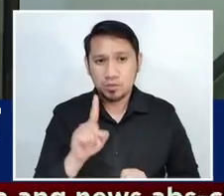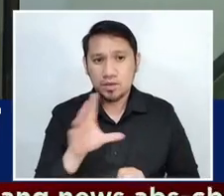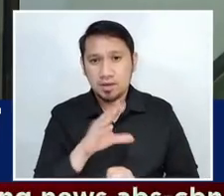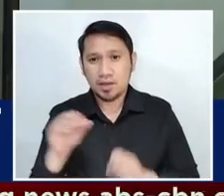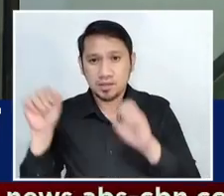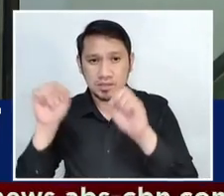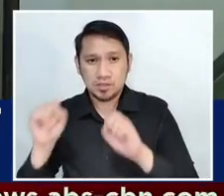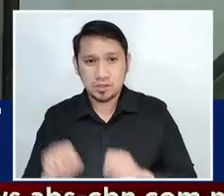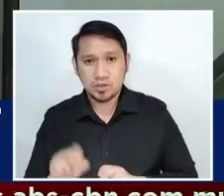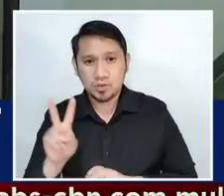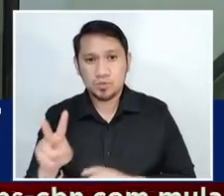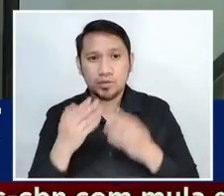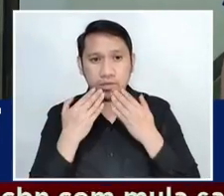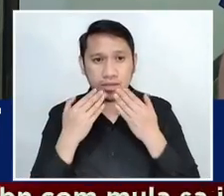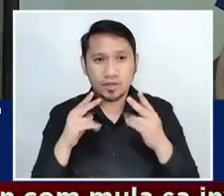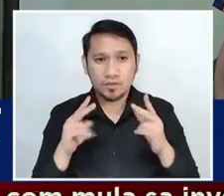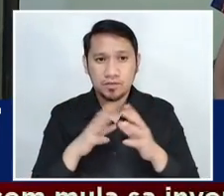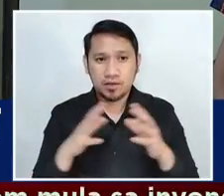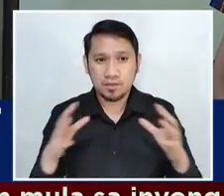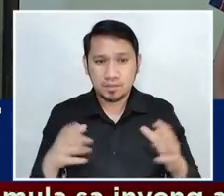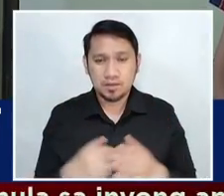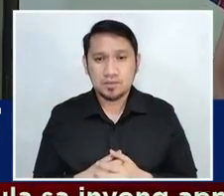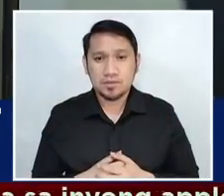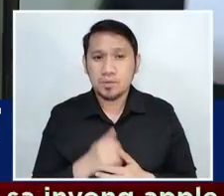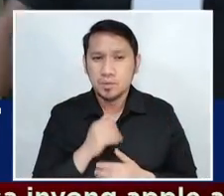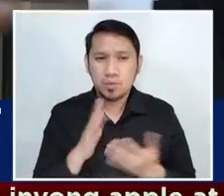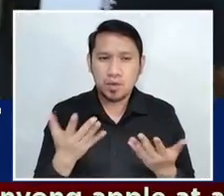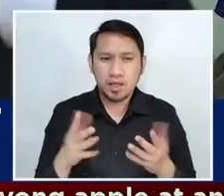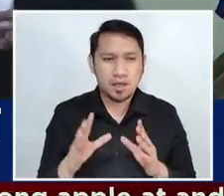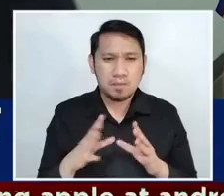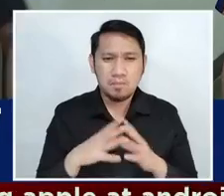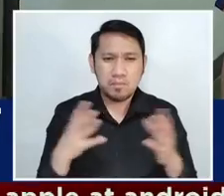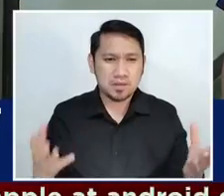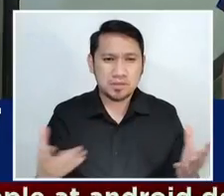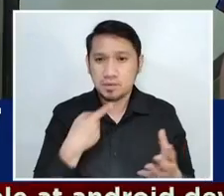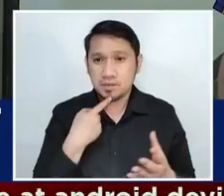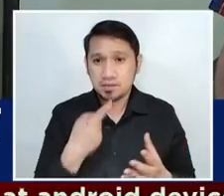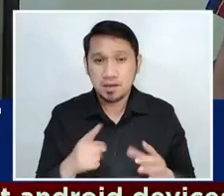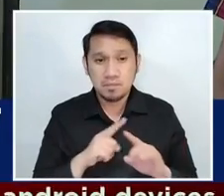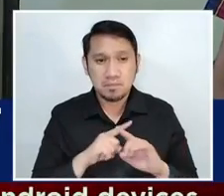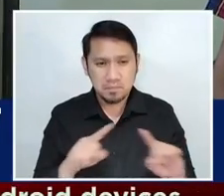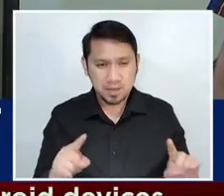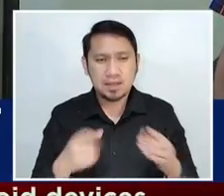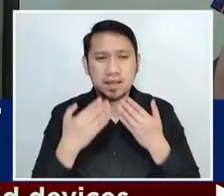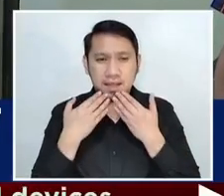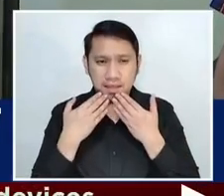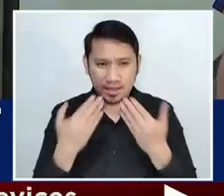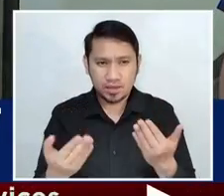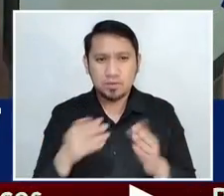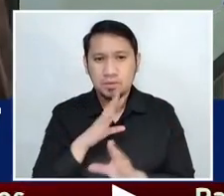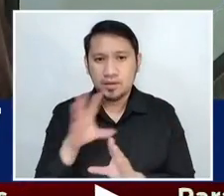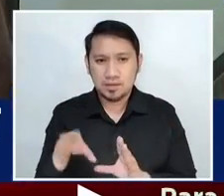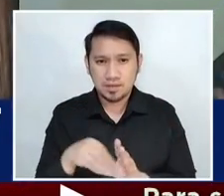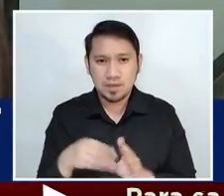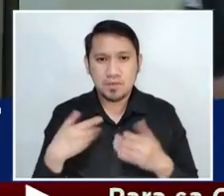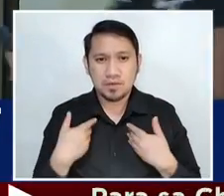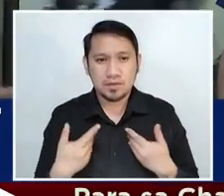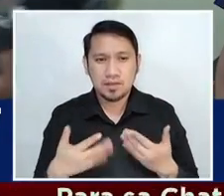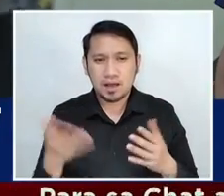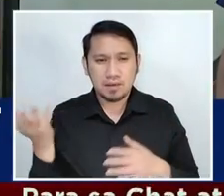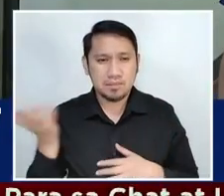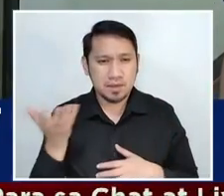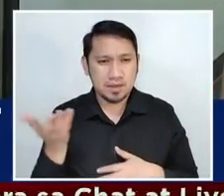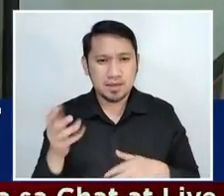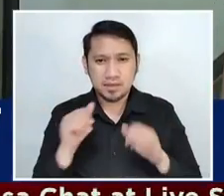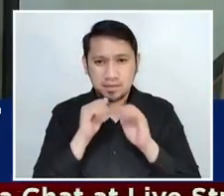Maraming salamat po. We have no words right now, but all we can say is thank you for being part of this amazing blessing and till